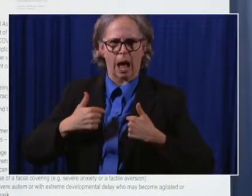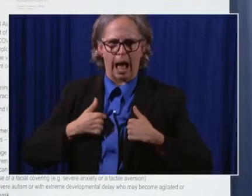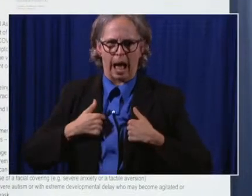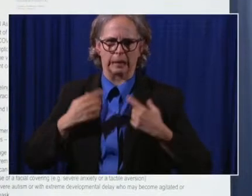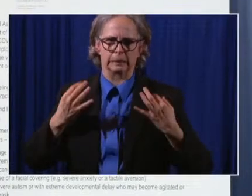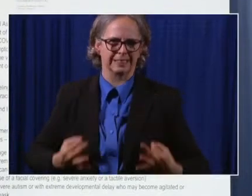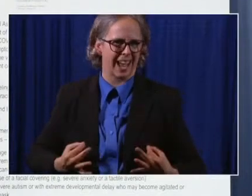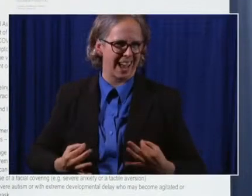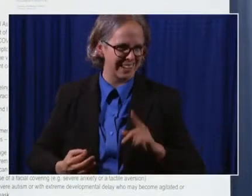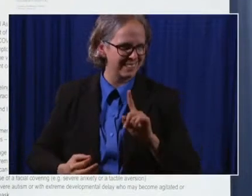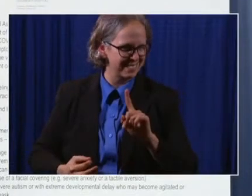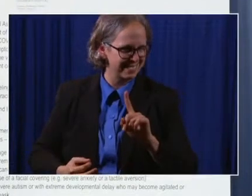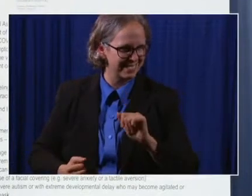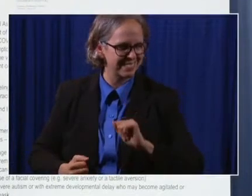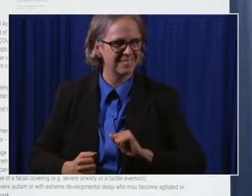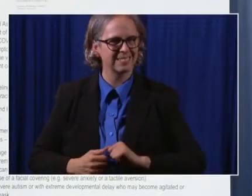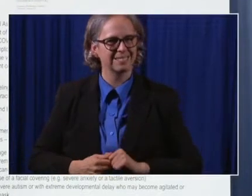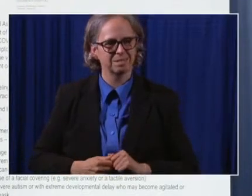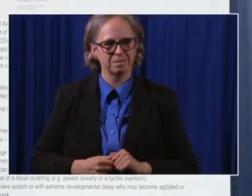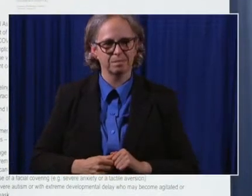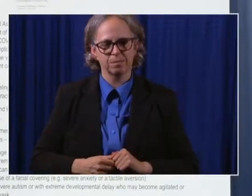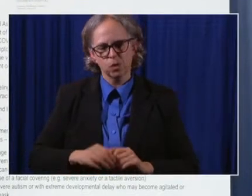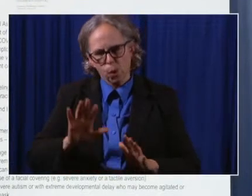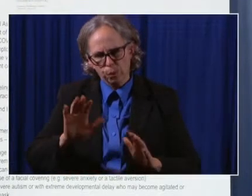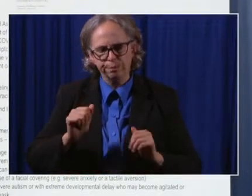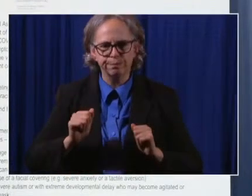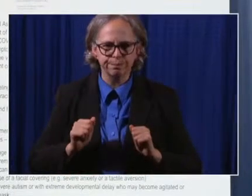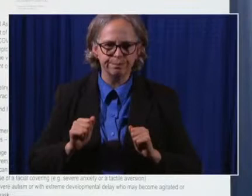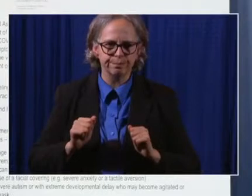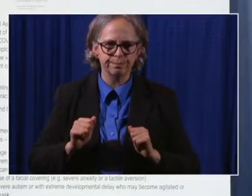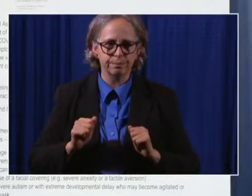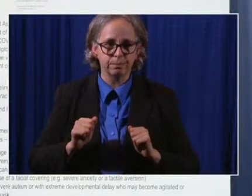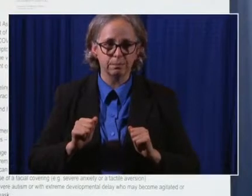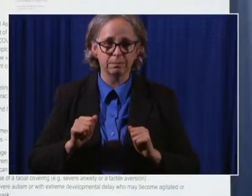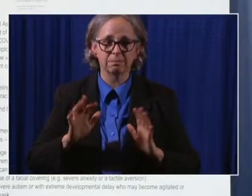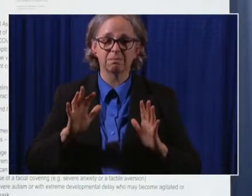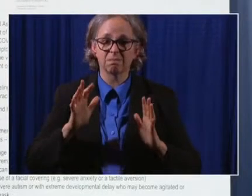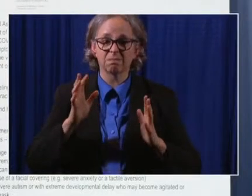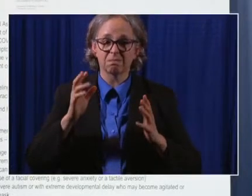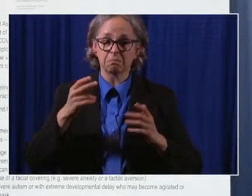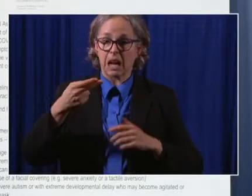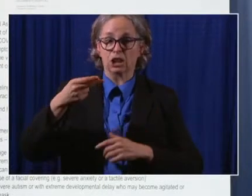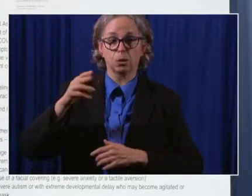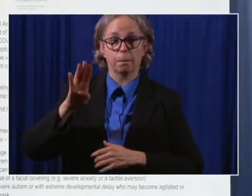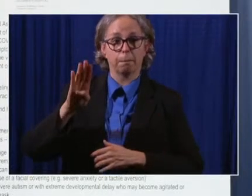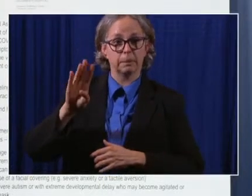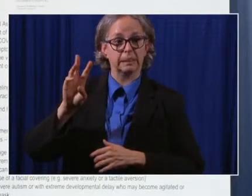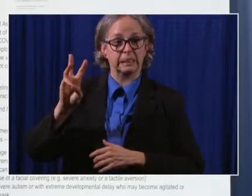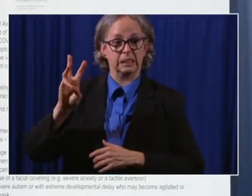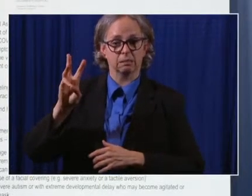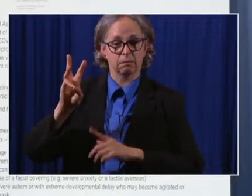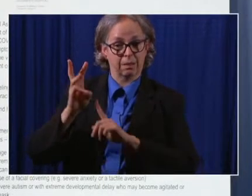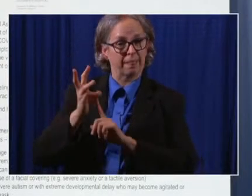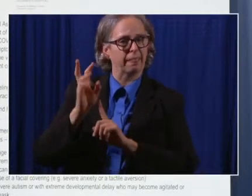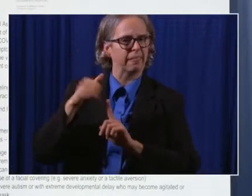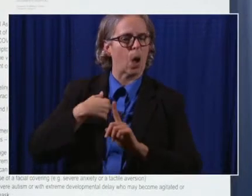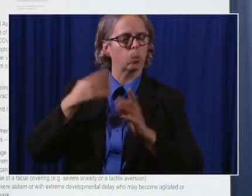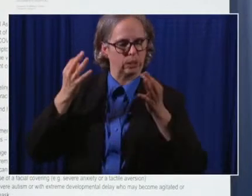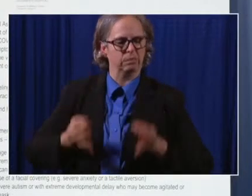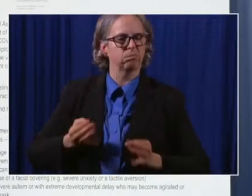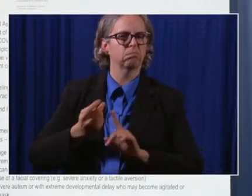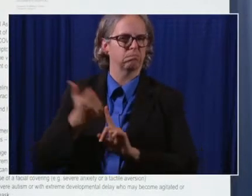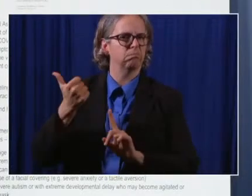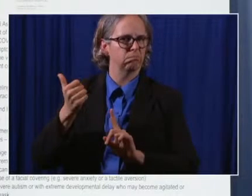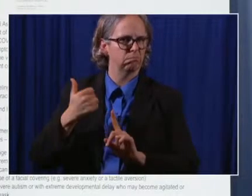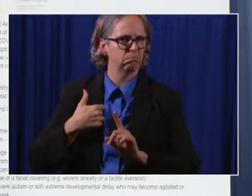said is that this should be repealed, and I will have further